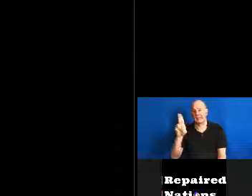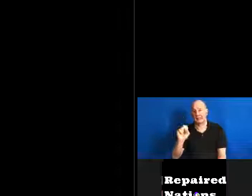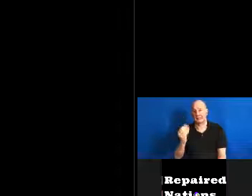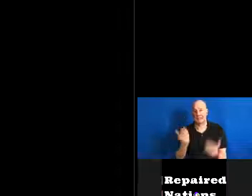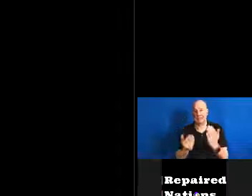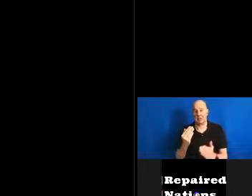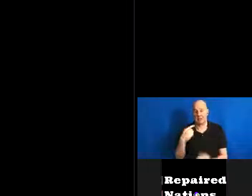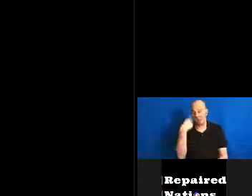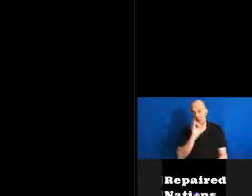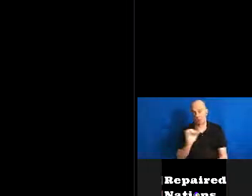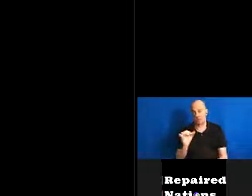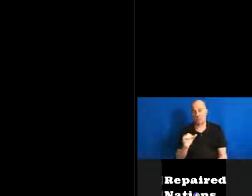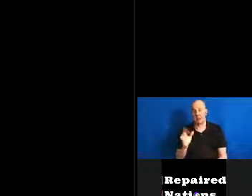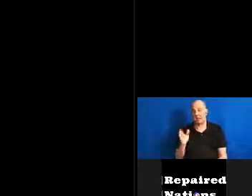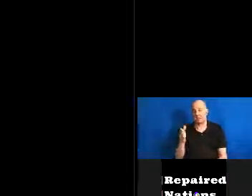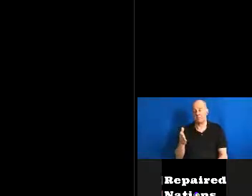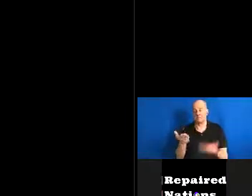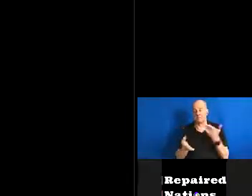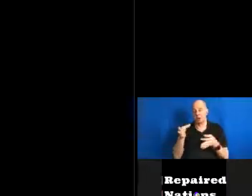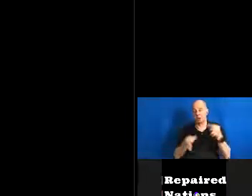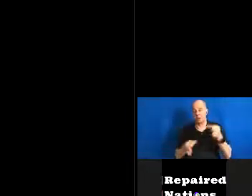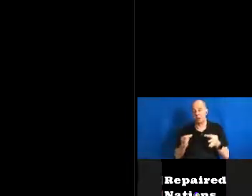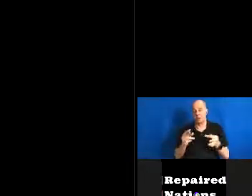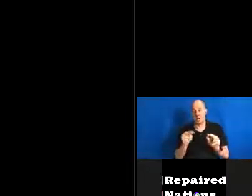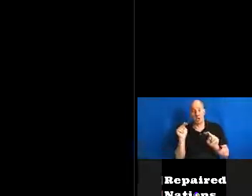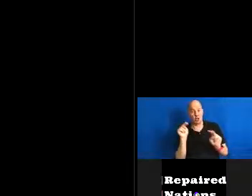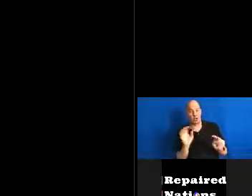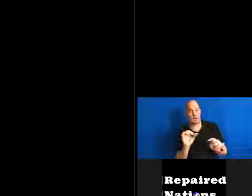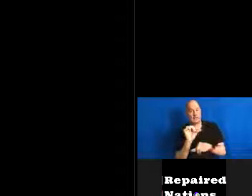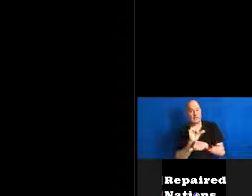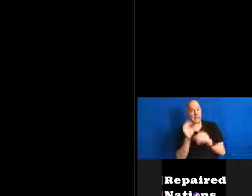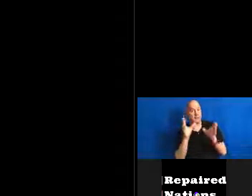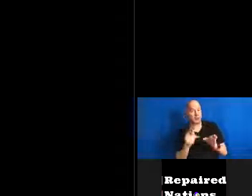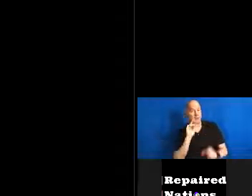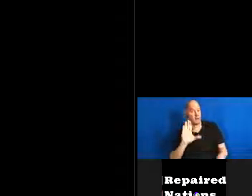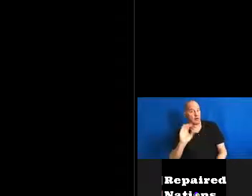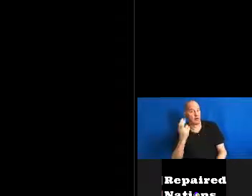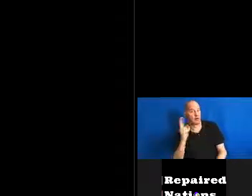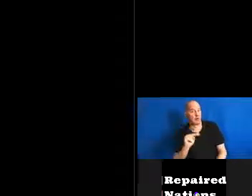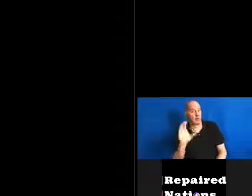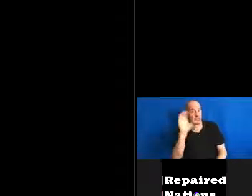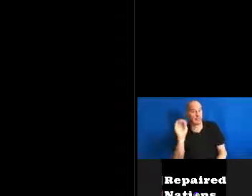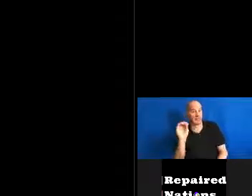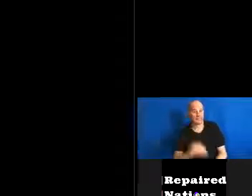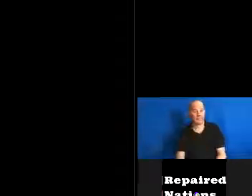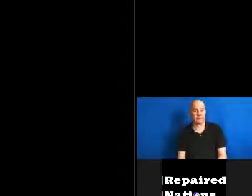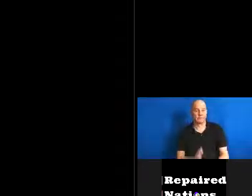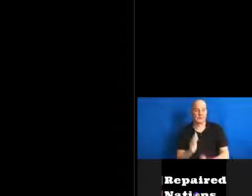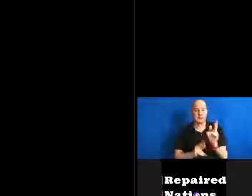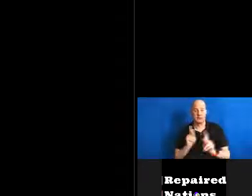a court believe that you are viewed as an employee of your own company, which is something some folks don't